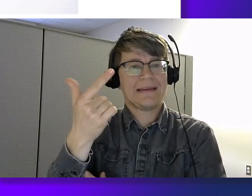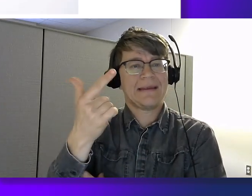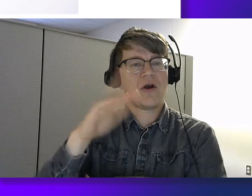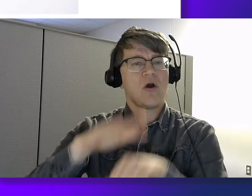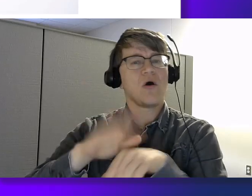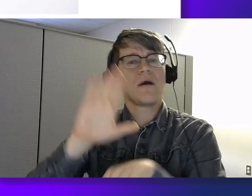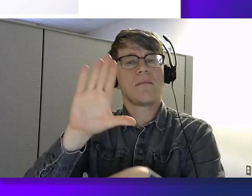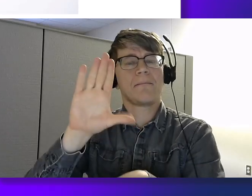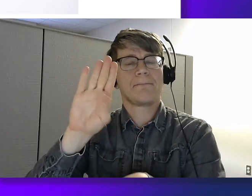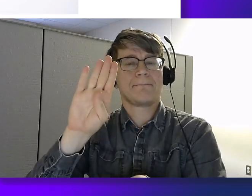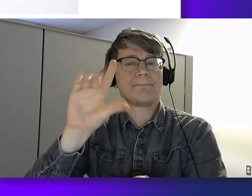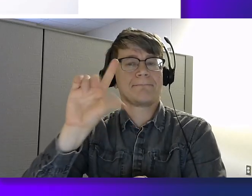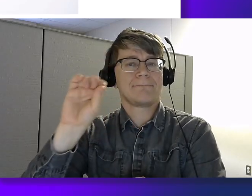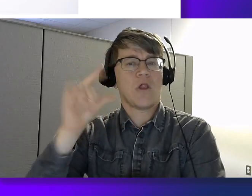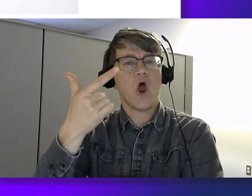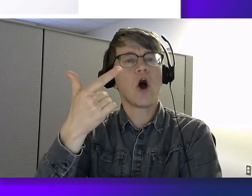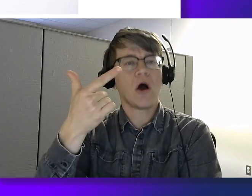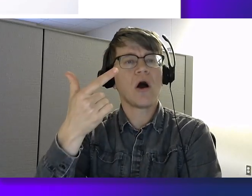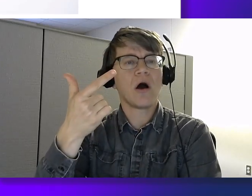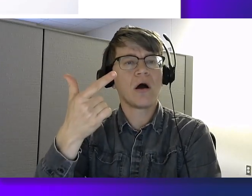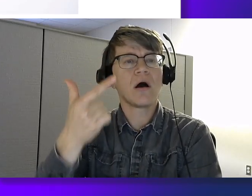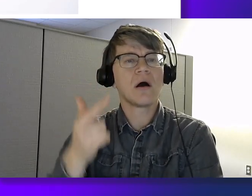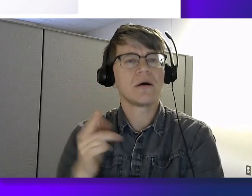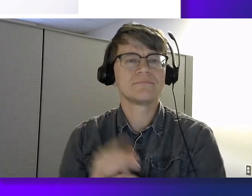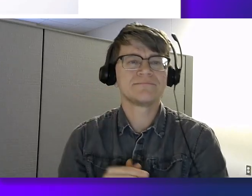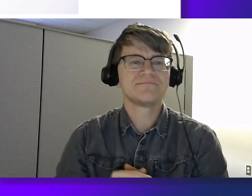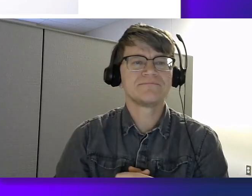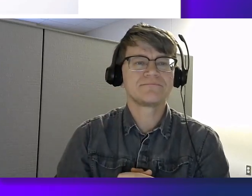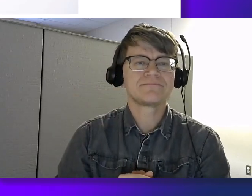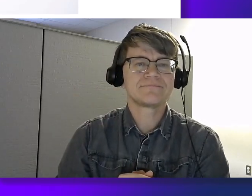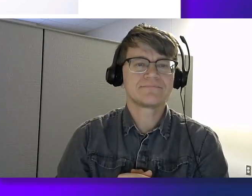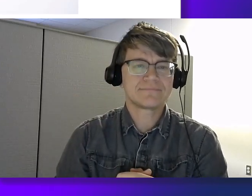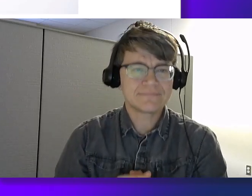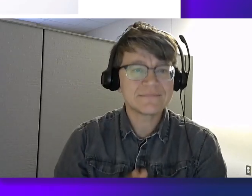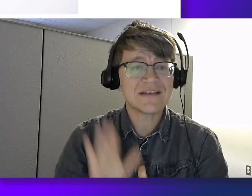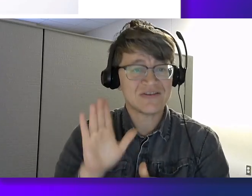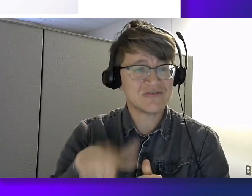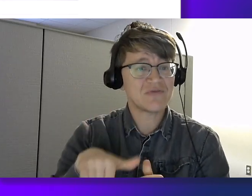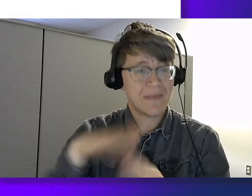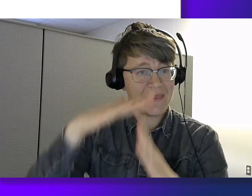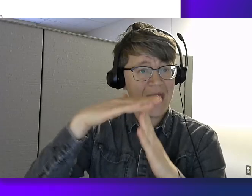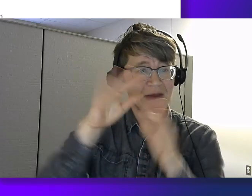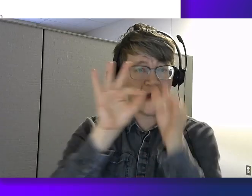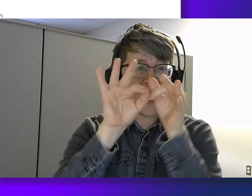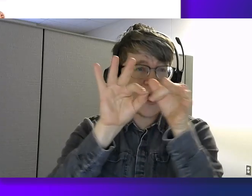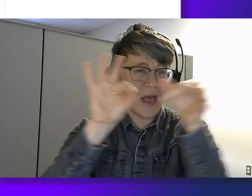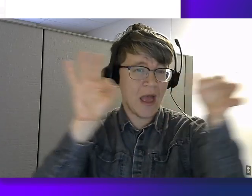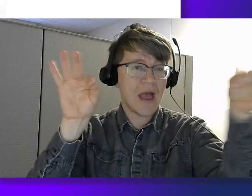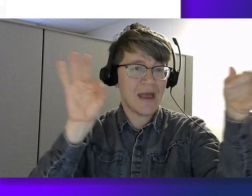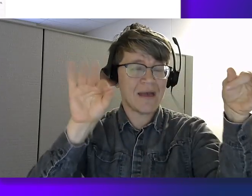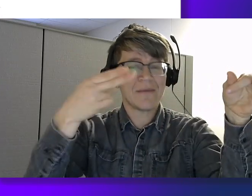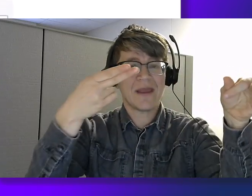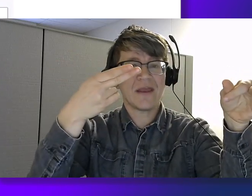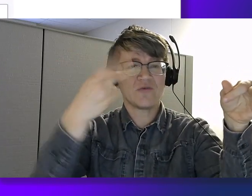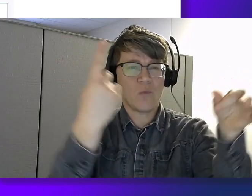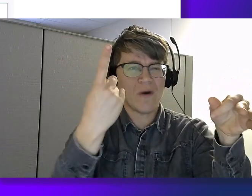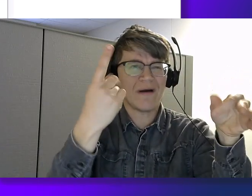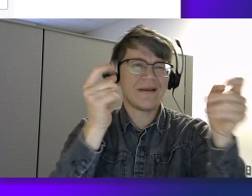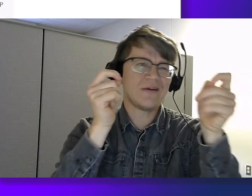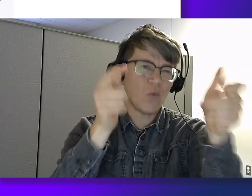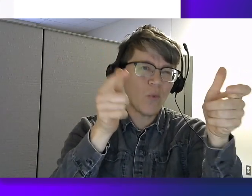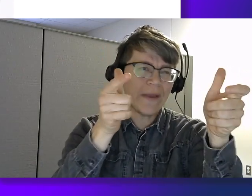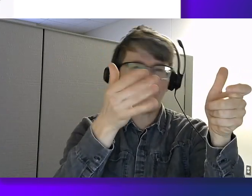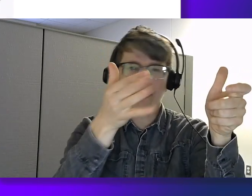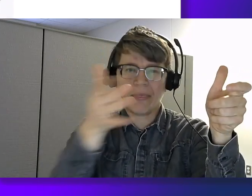The H1 is a quick primer on Google search engine results page, SERP. Next is the H2, what does SERP